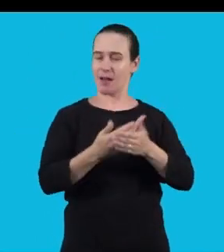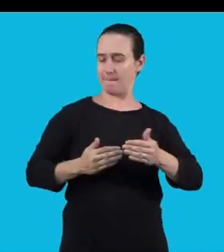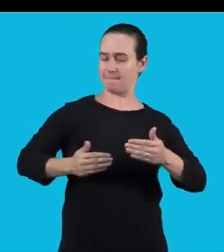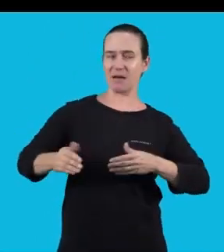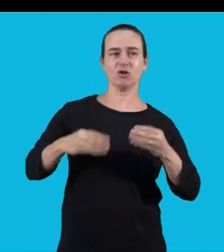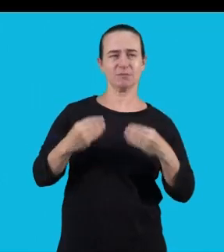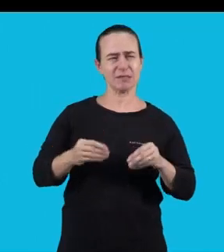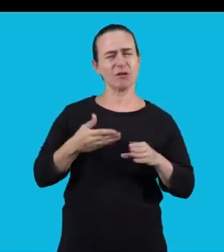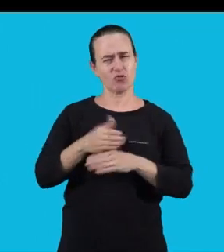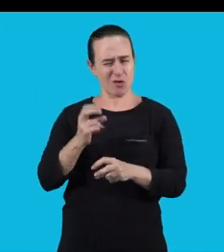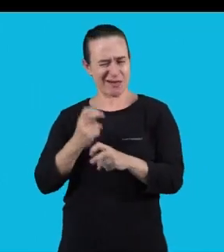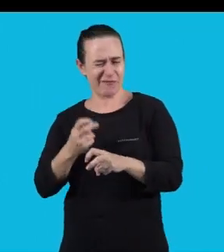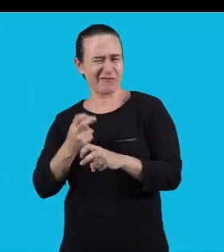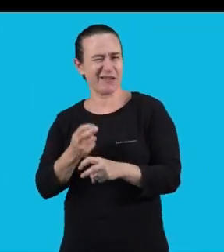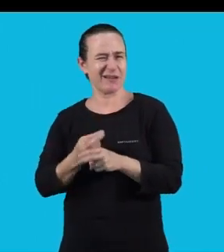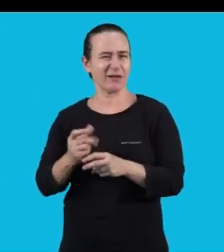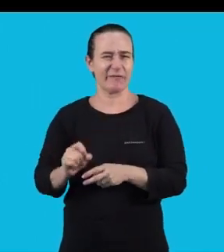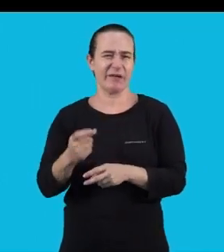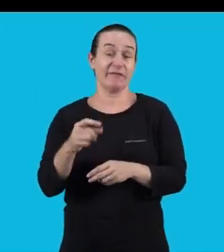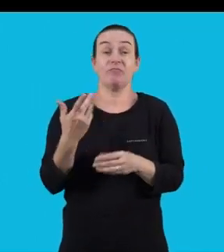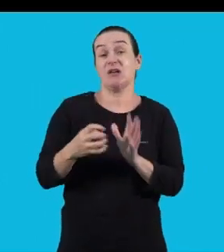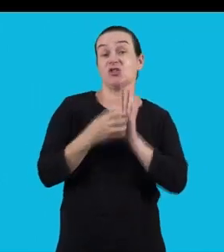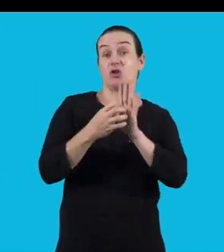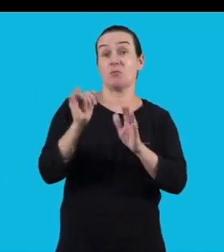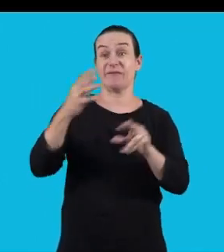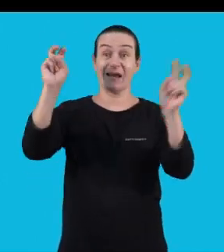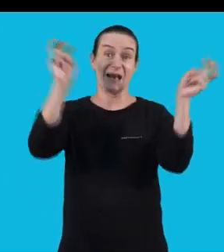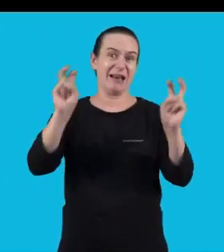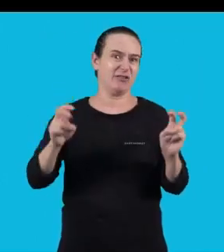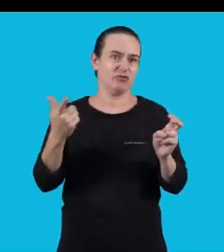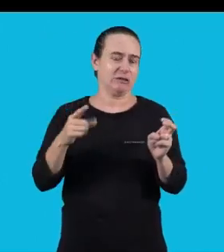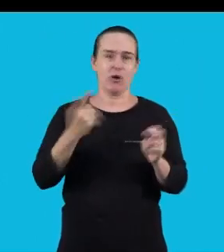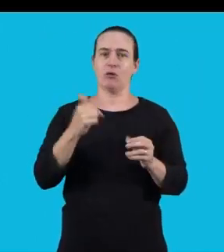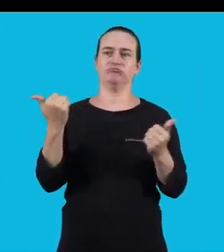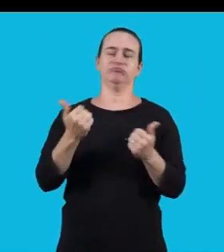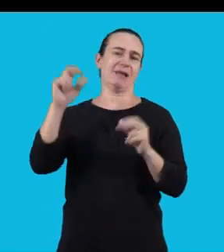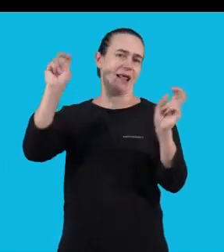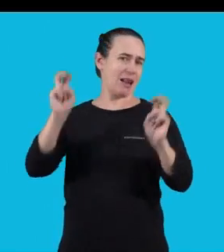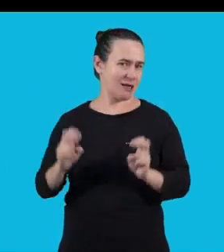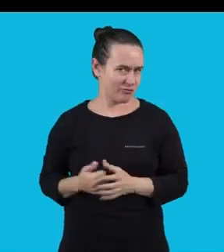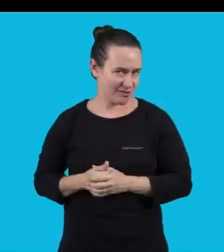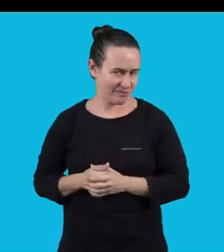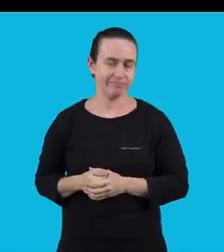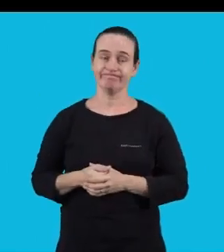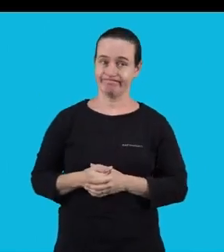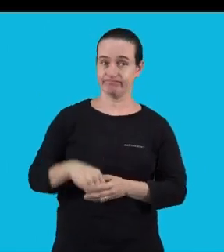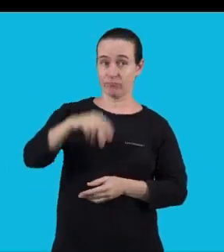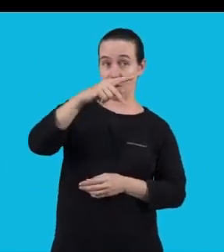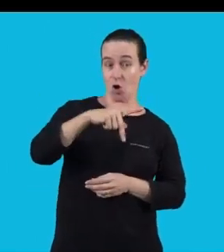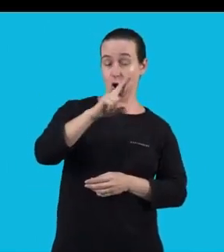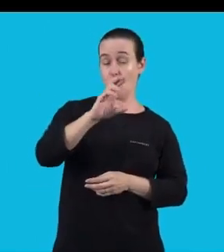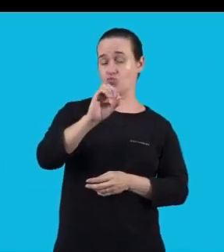business in challenging circumstances, such as when electricity is in short supply. We need to replace